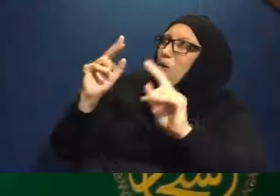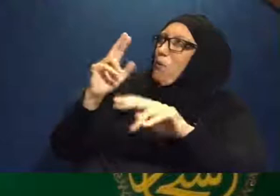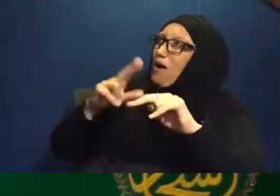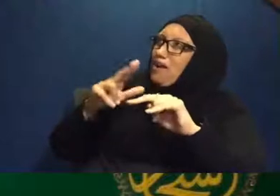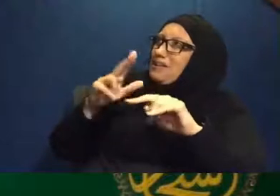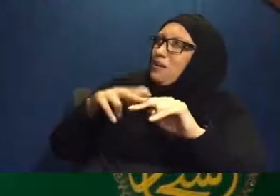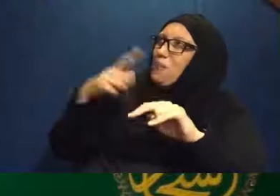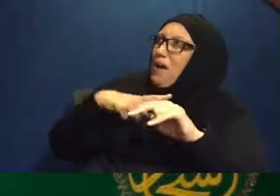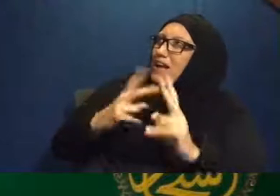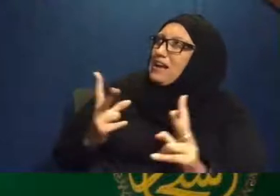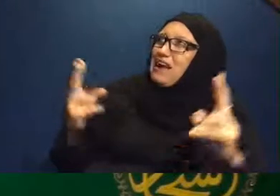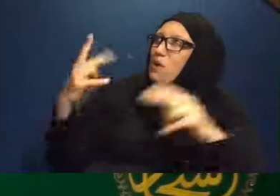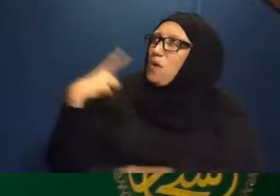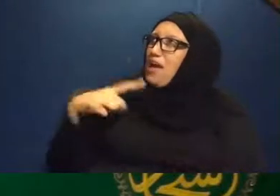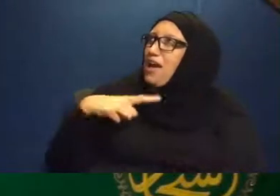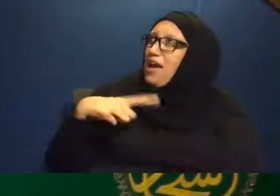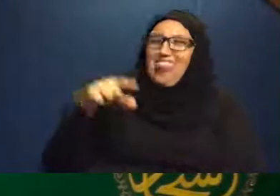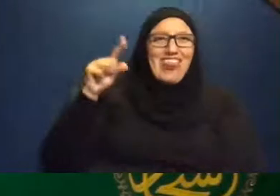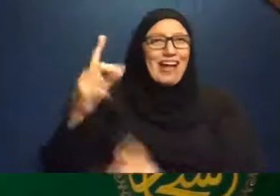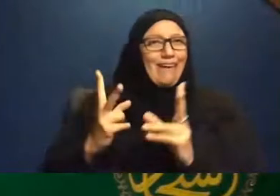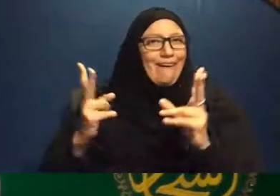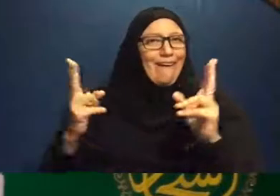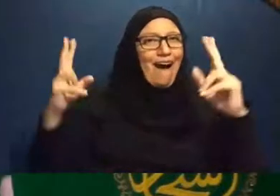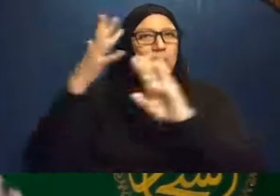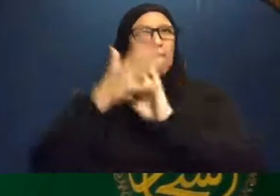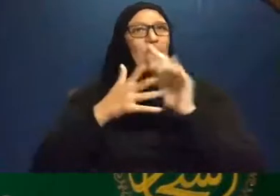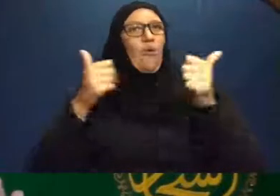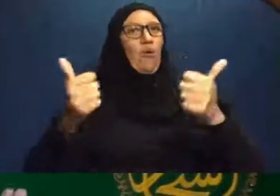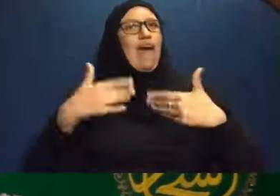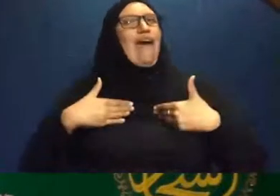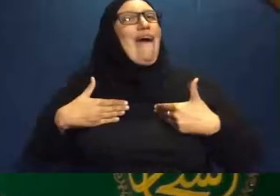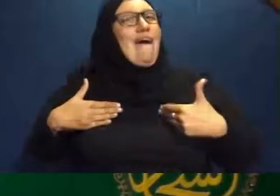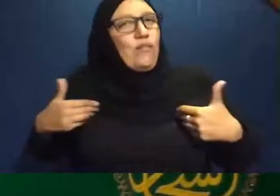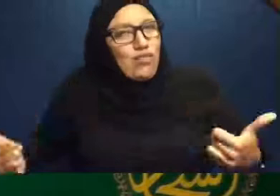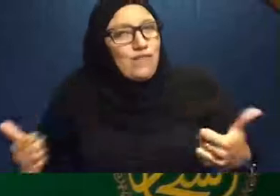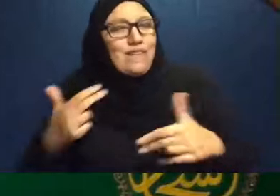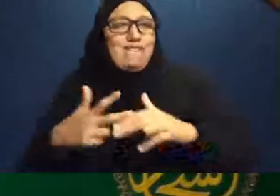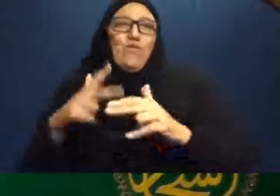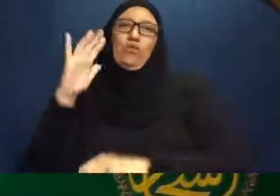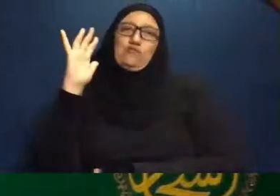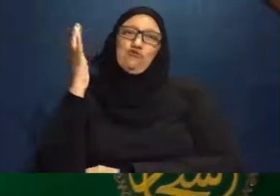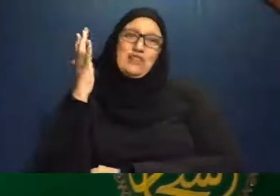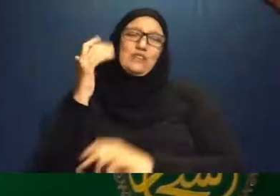is watching, "Dad, why are you cutting the tree?" He doesn't know that this cutting the extra branches